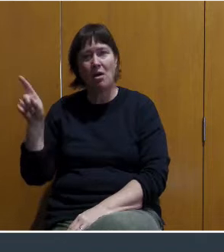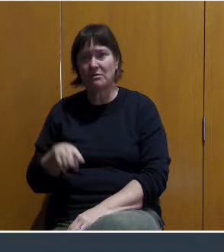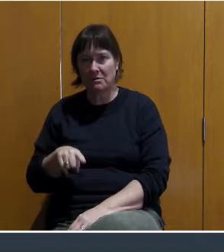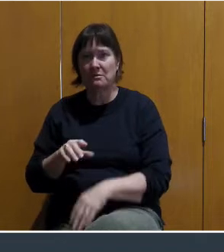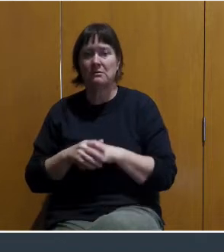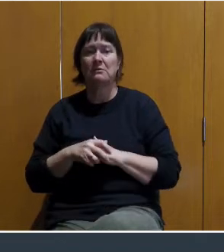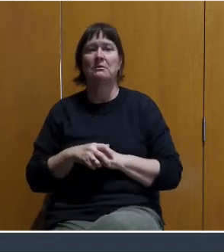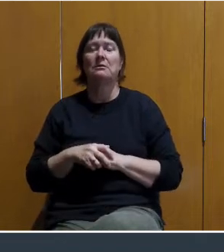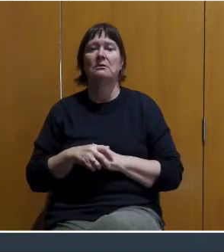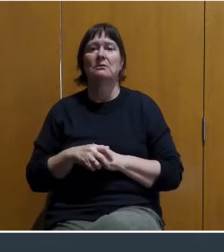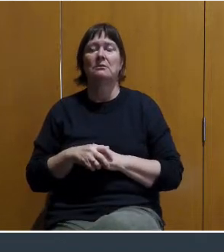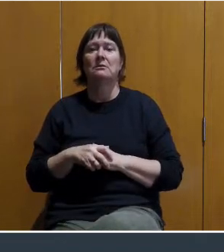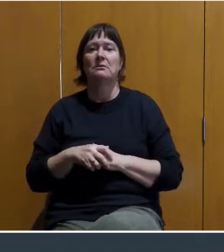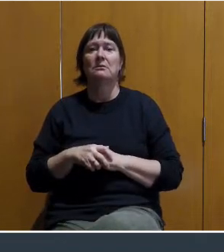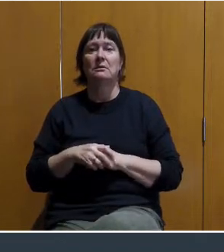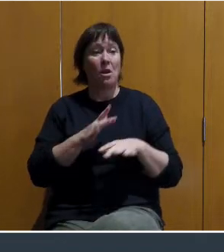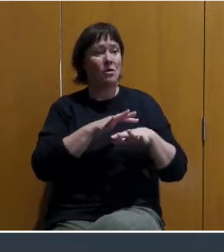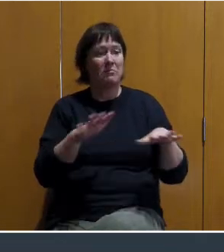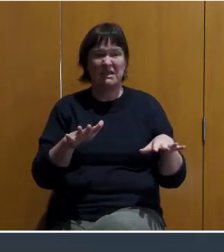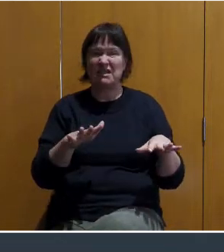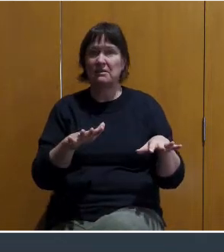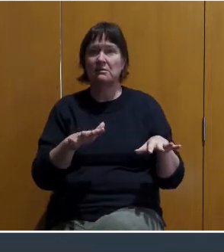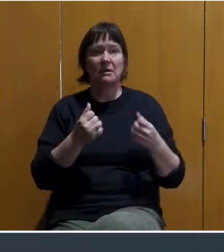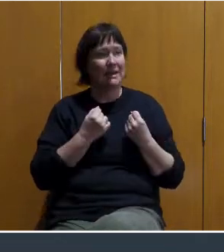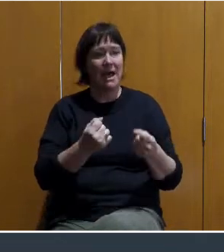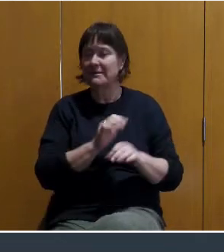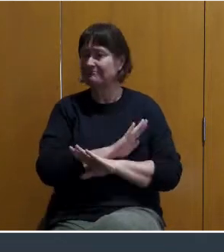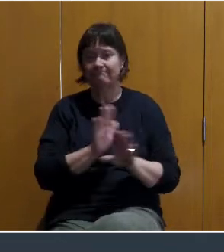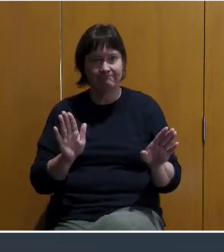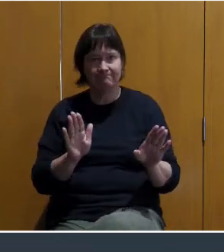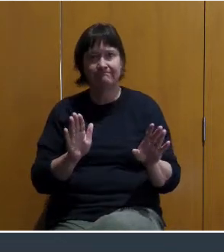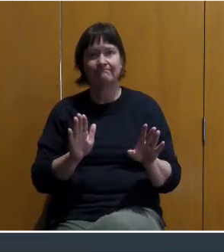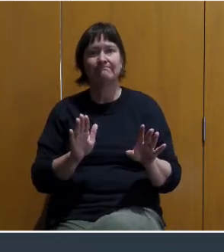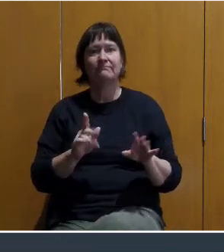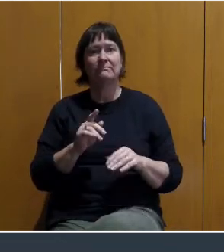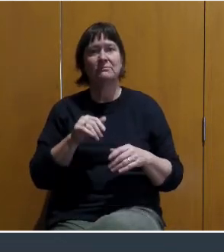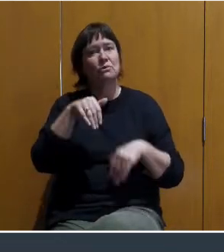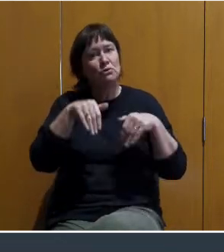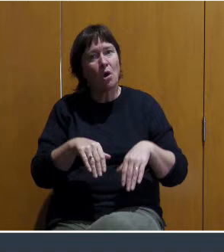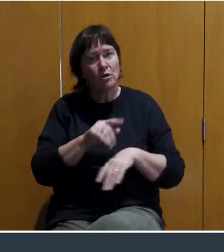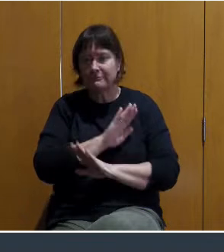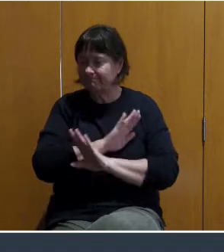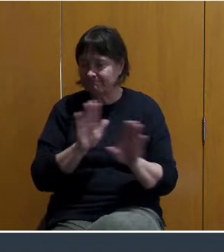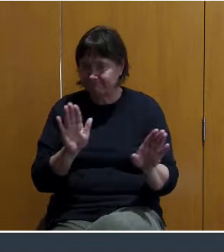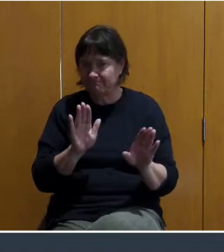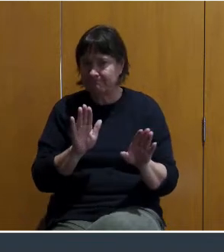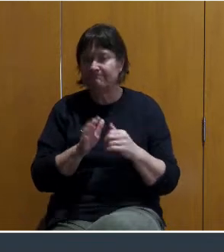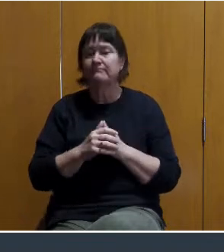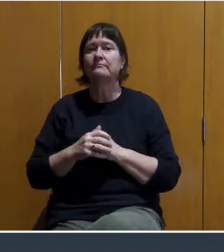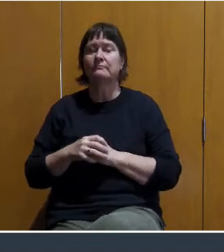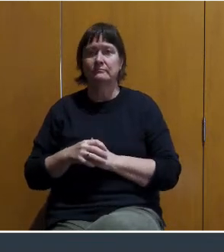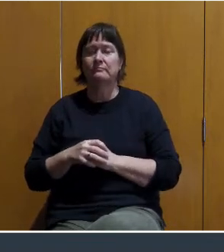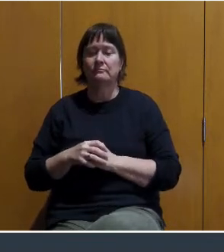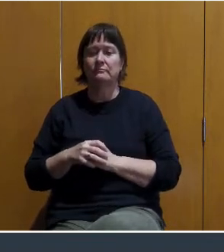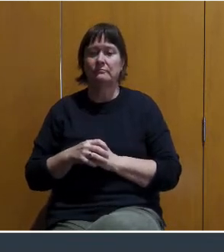now, no dogs, no vehicles. And it's becoming more common, I understand. I think